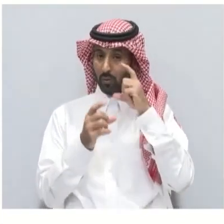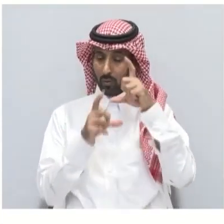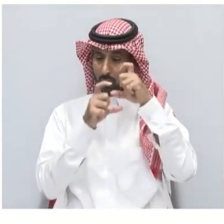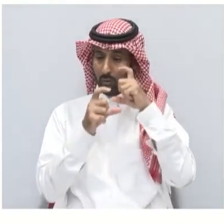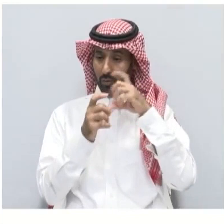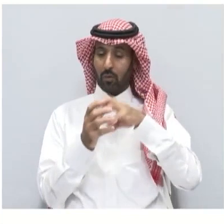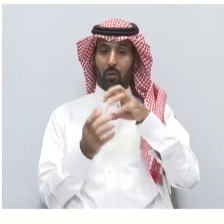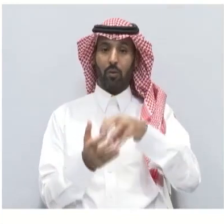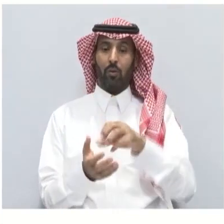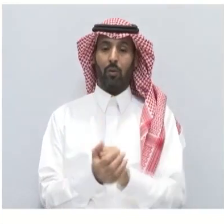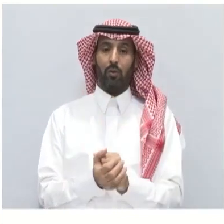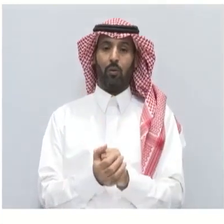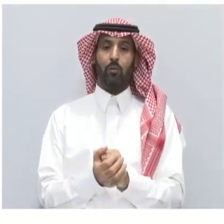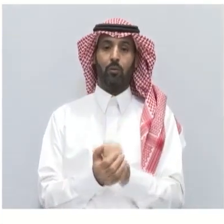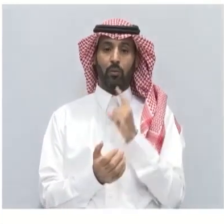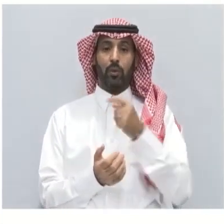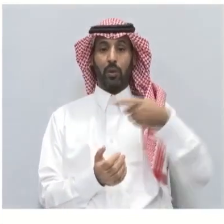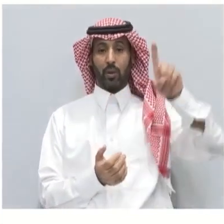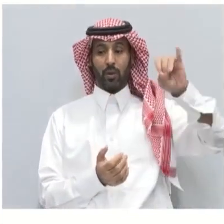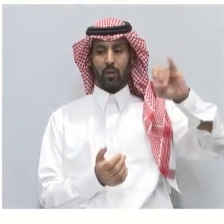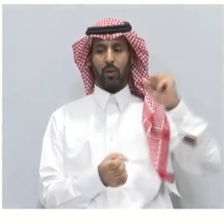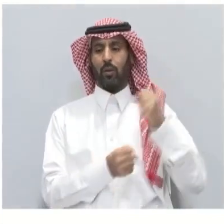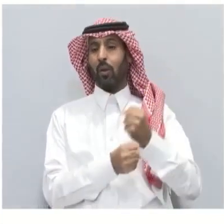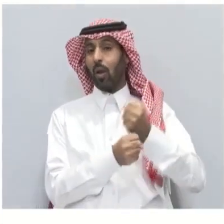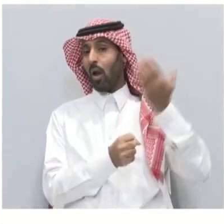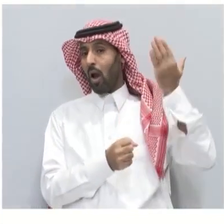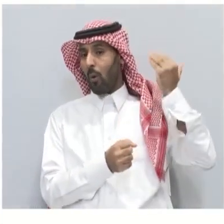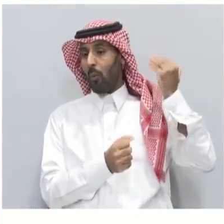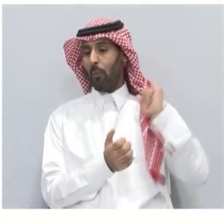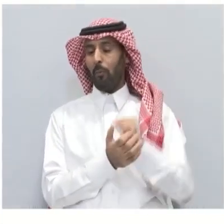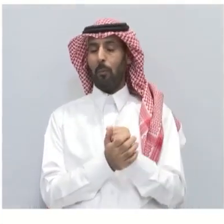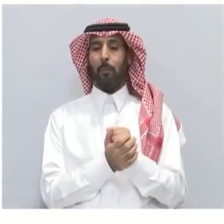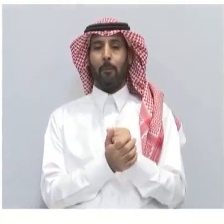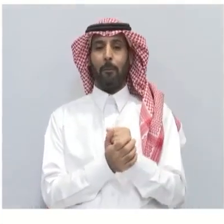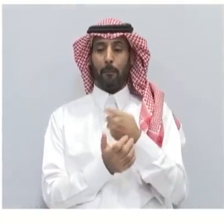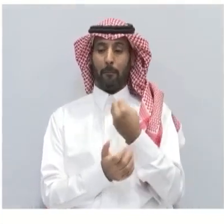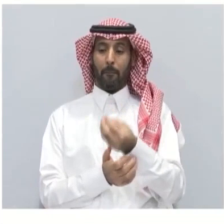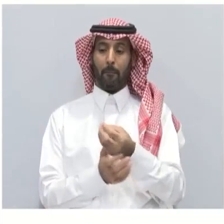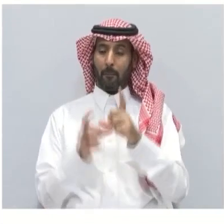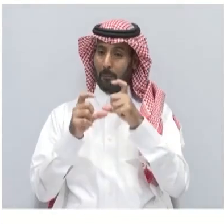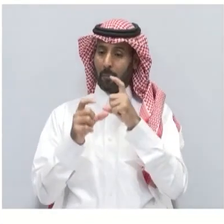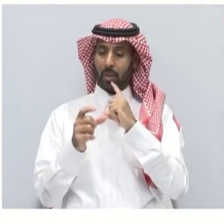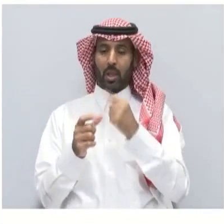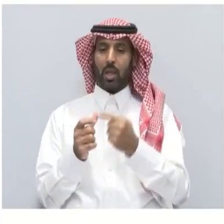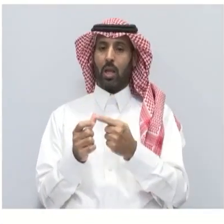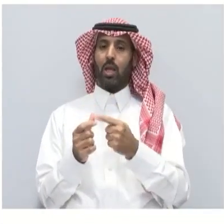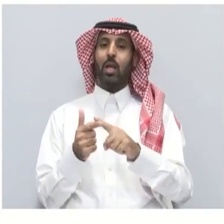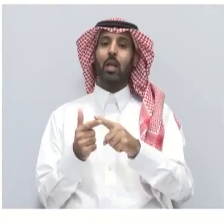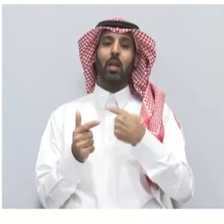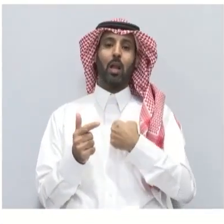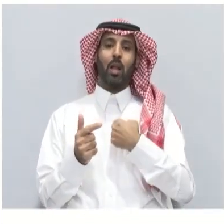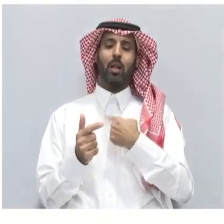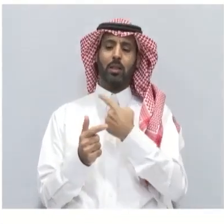them any pictures? Did, past tense here. Did you give them any pictures? No, I,